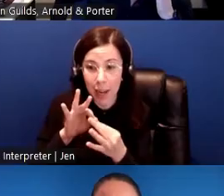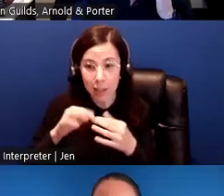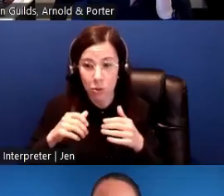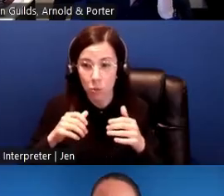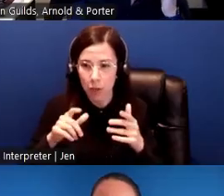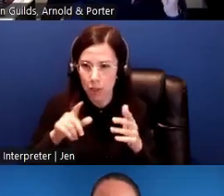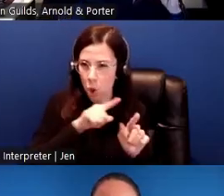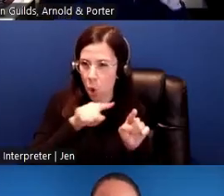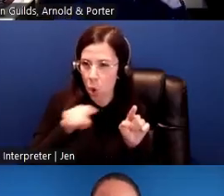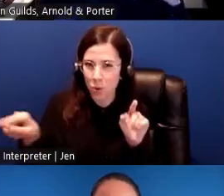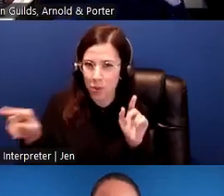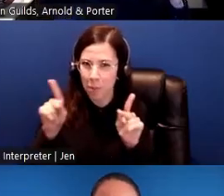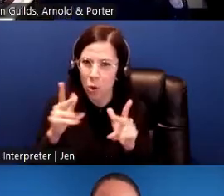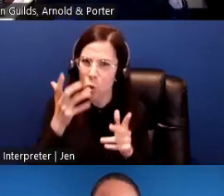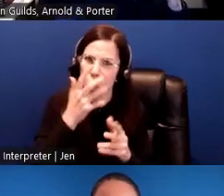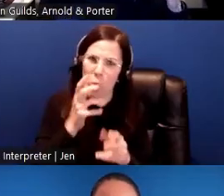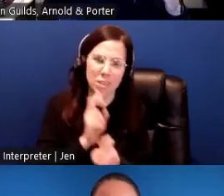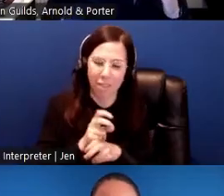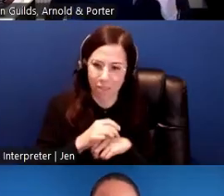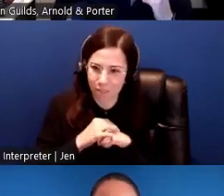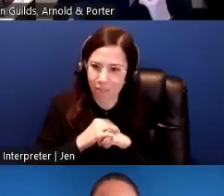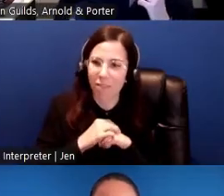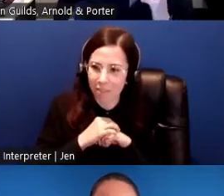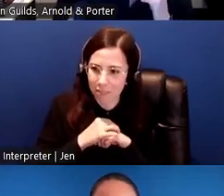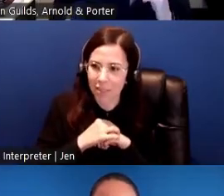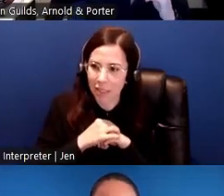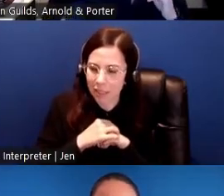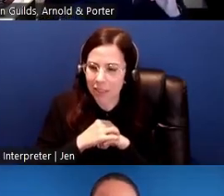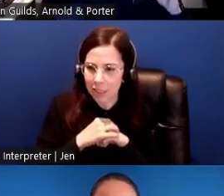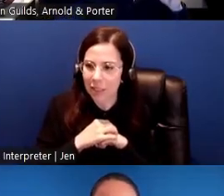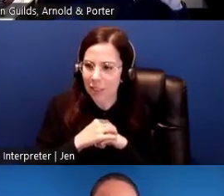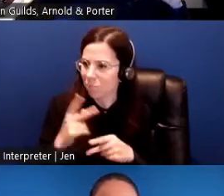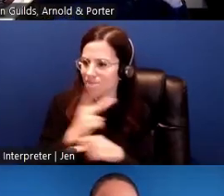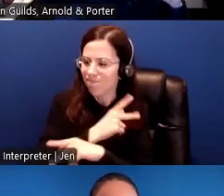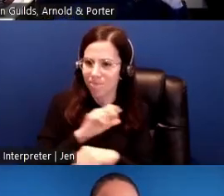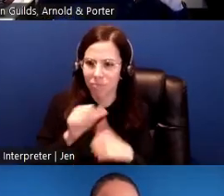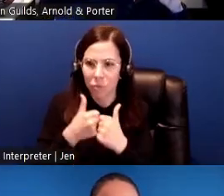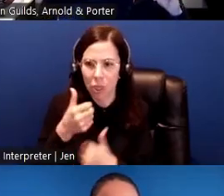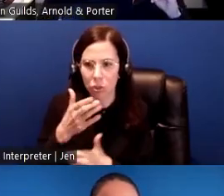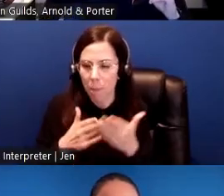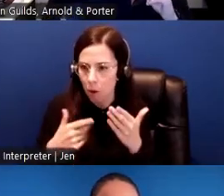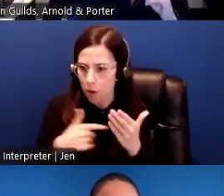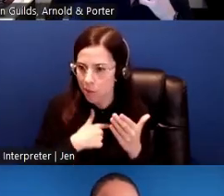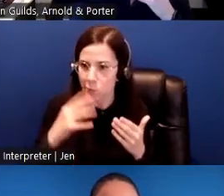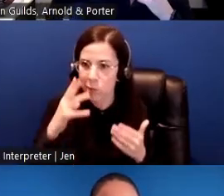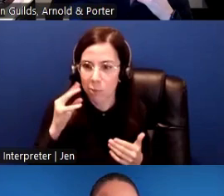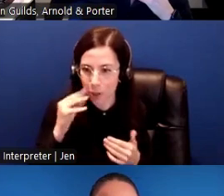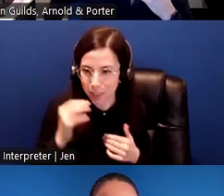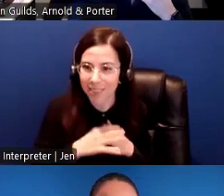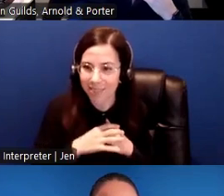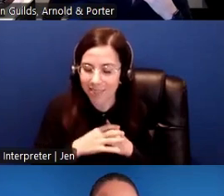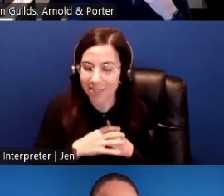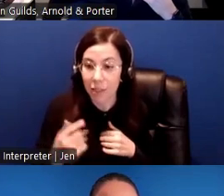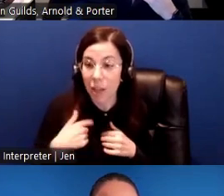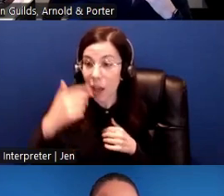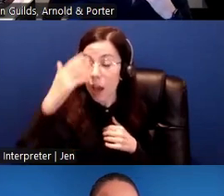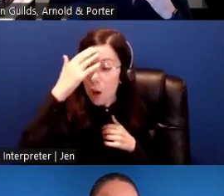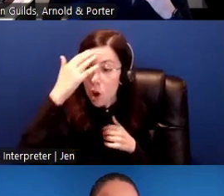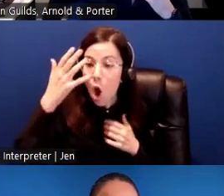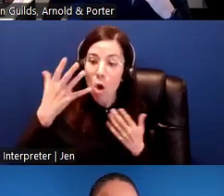think it's challenging. I think that is one of the most challenging things that we do, because I know that there's